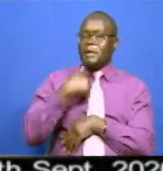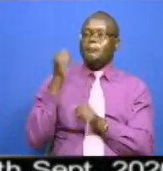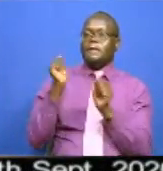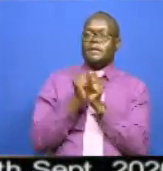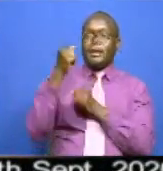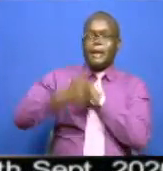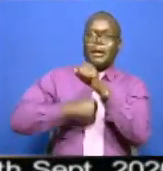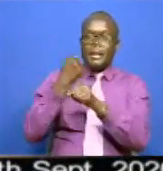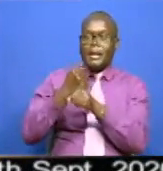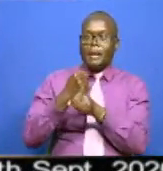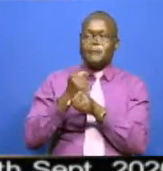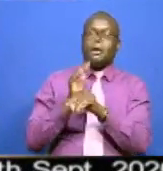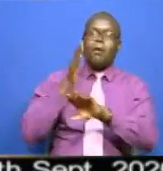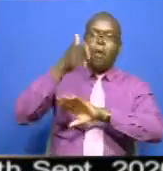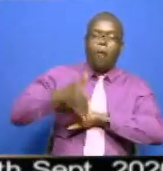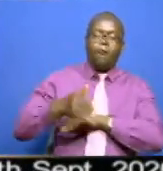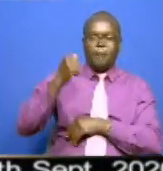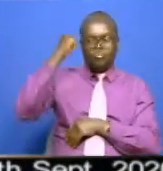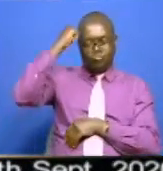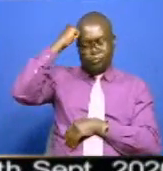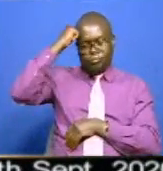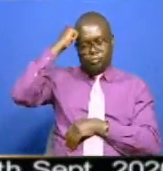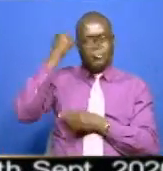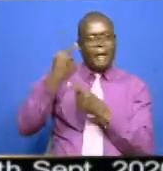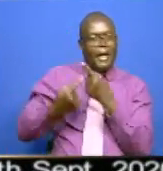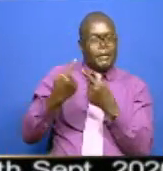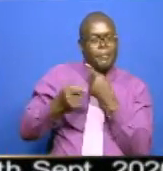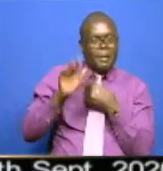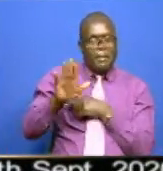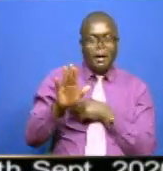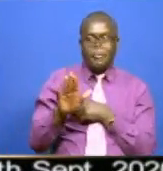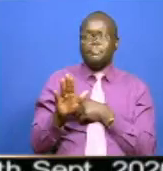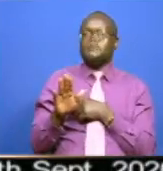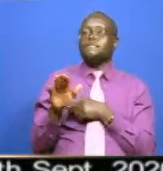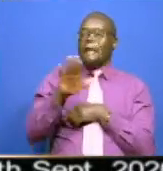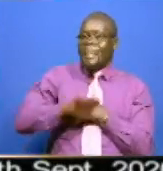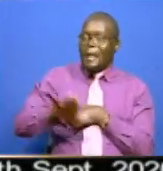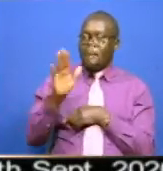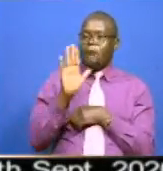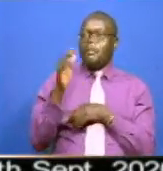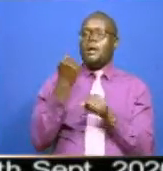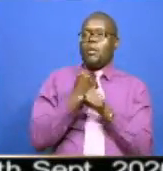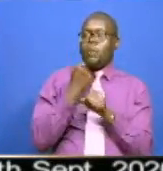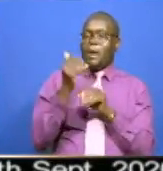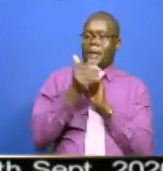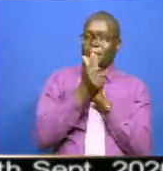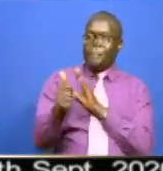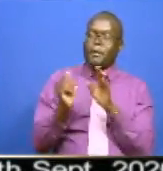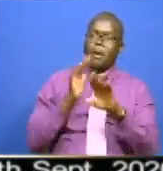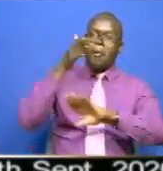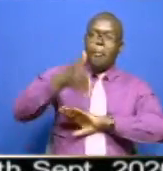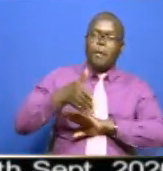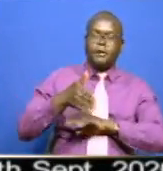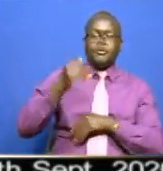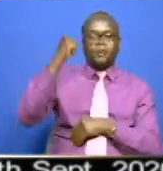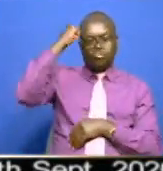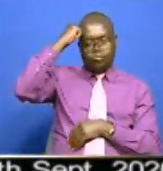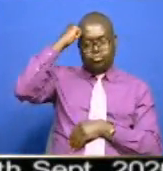years post-qualification experience in the relevant area of expertise, post-qualification